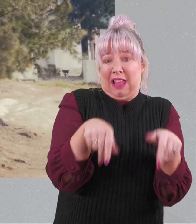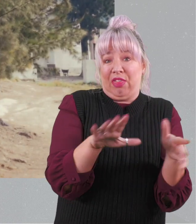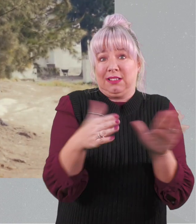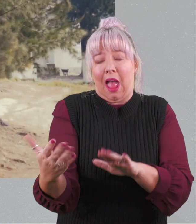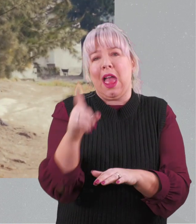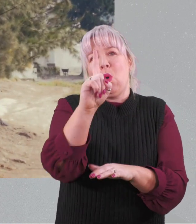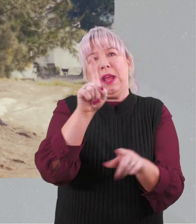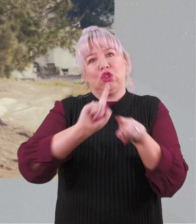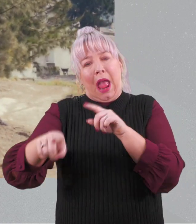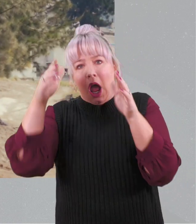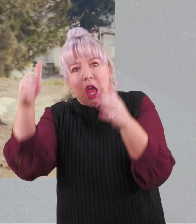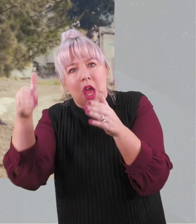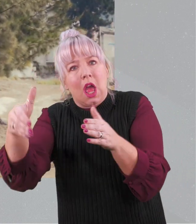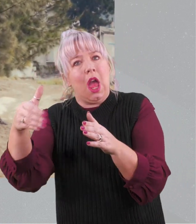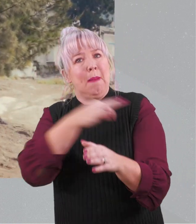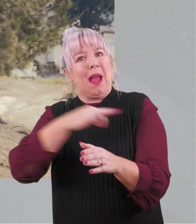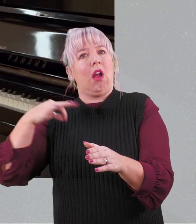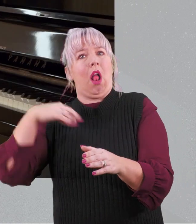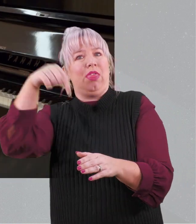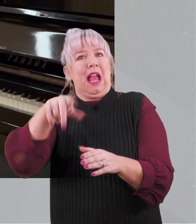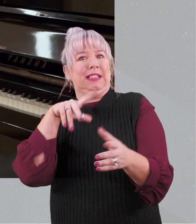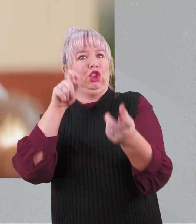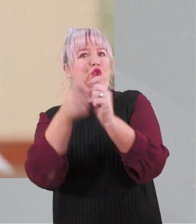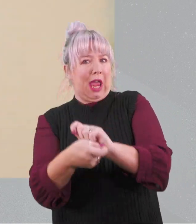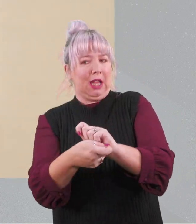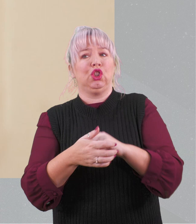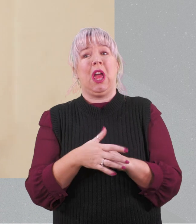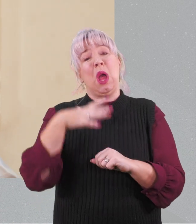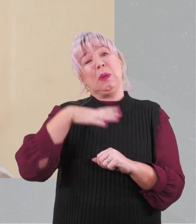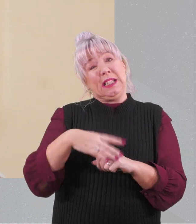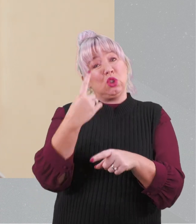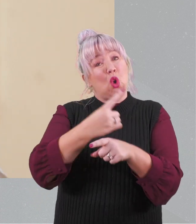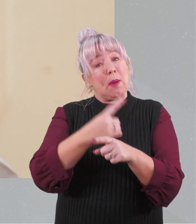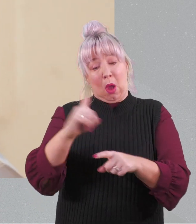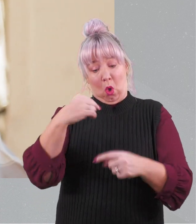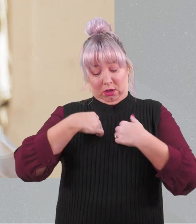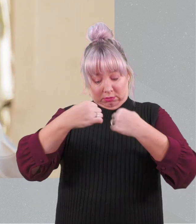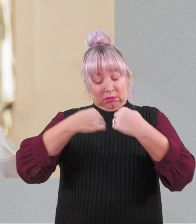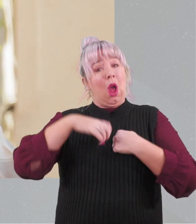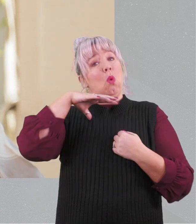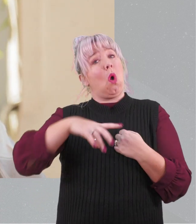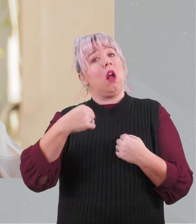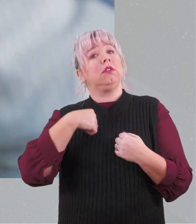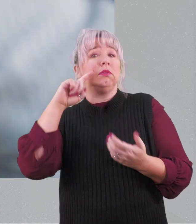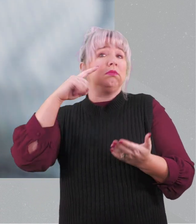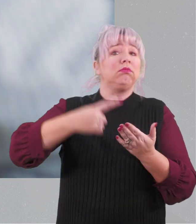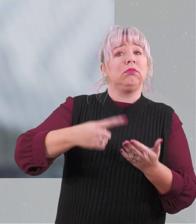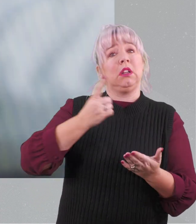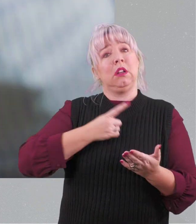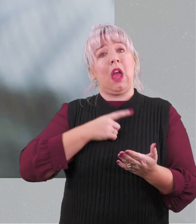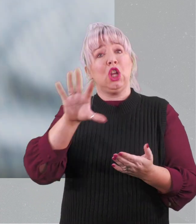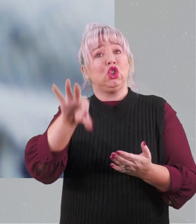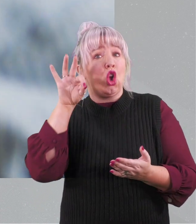at the moment, we're trying to solve them with a medical lens. And that's what needs to change. We need to talk about what we want for ourselves when